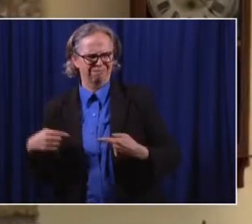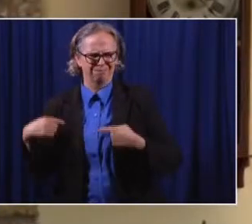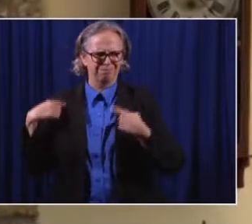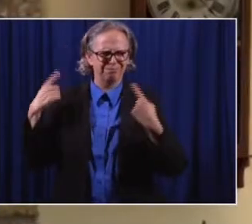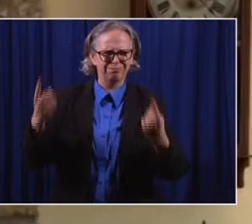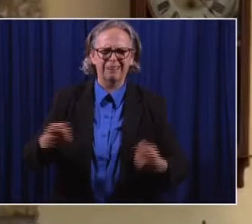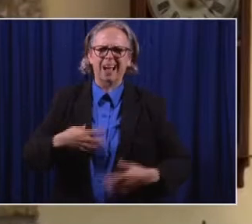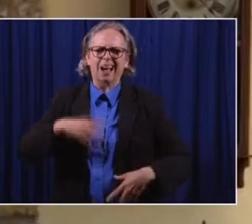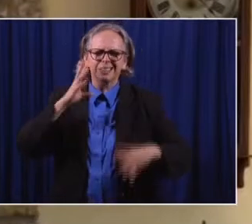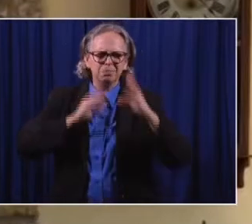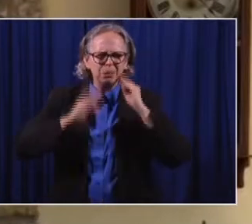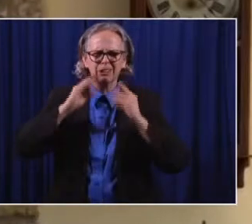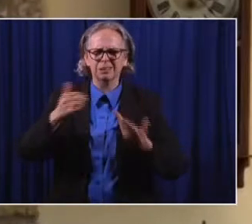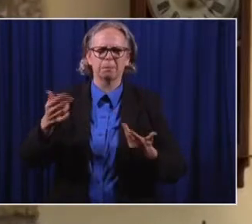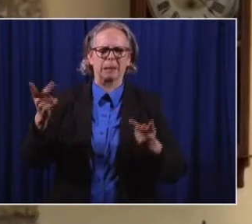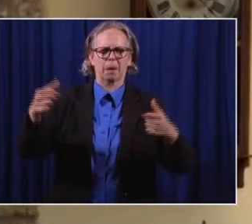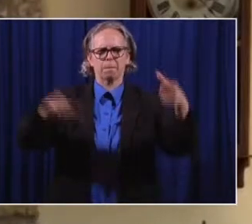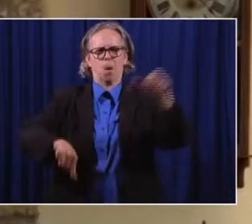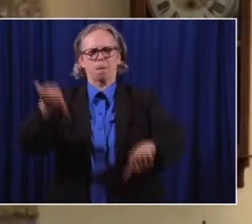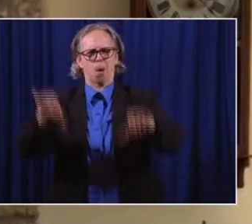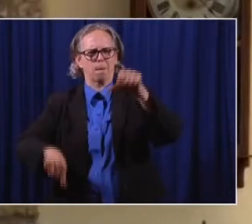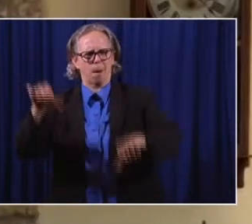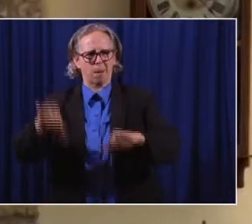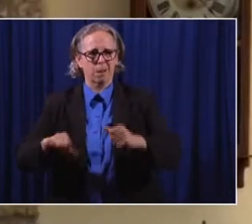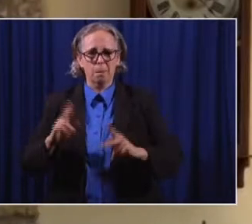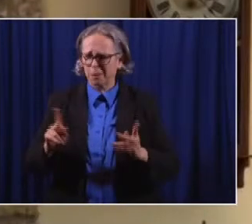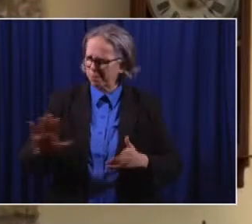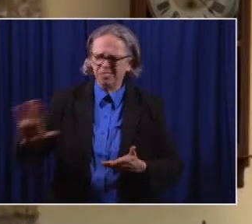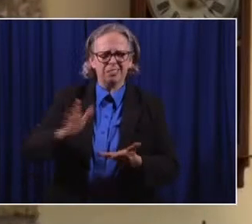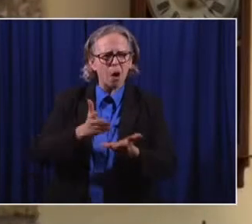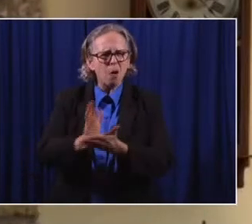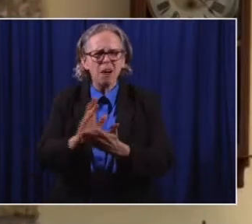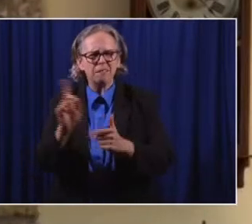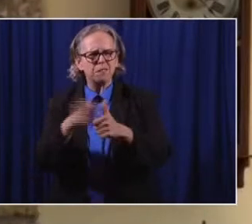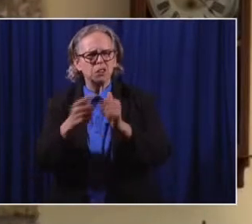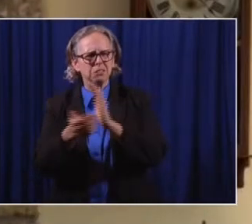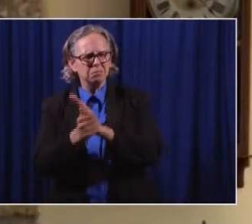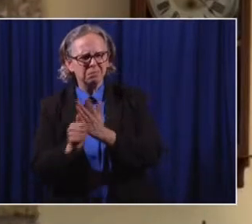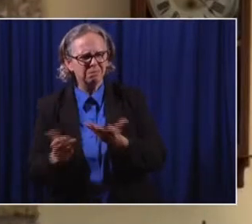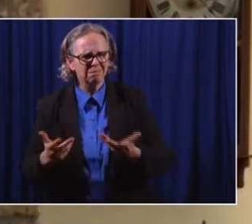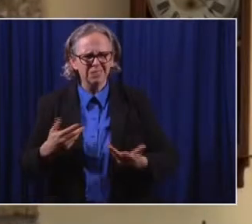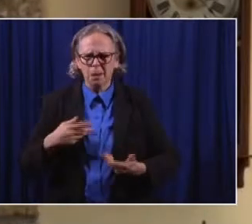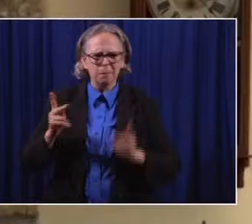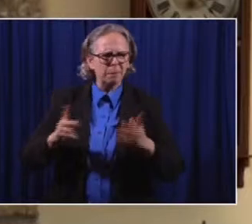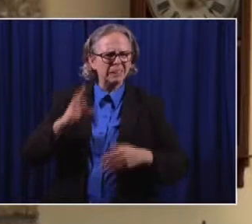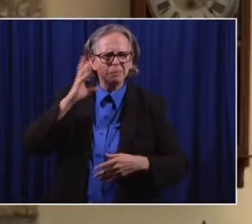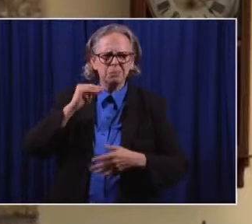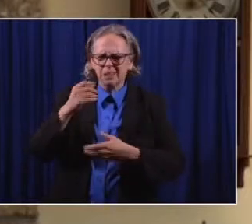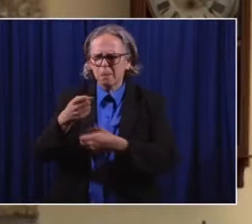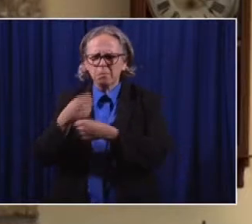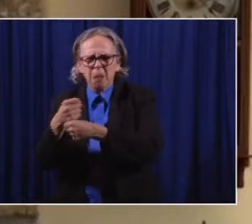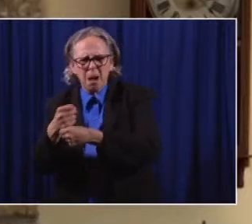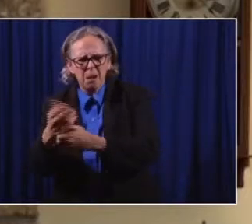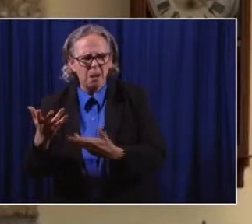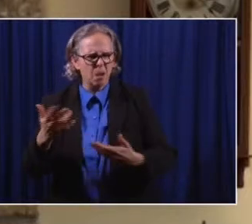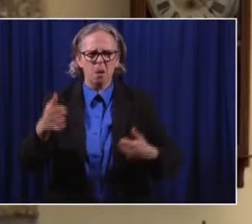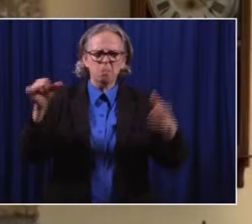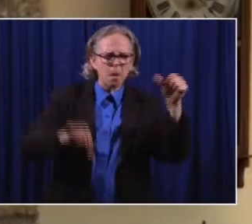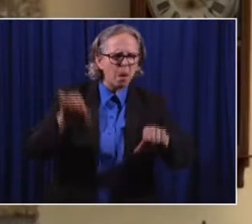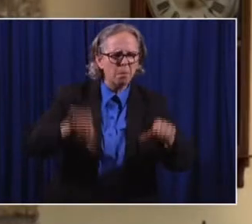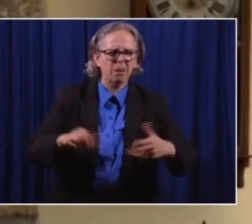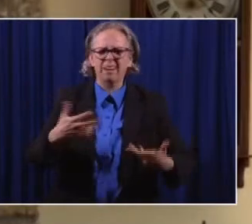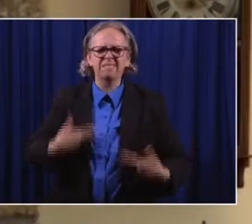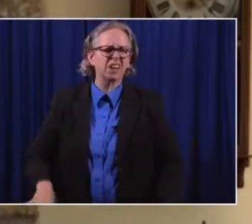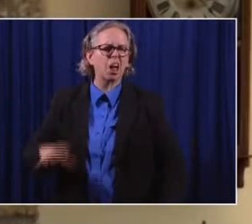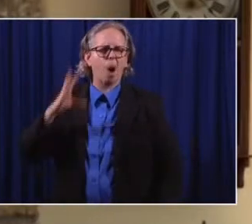booing. People have every right to boo. I've been picketed in the past. I've been booed in the past. And so, look, these are, in all seriousness,